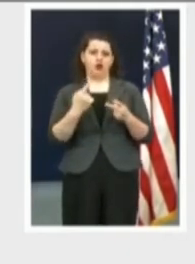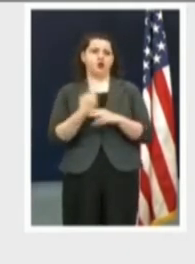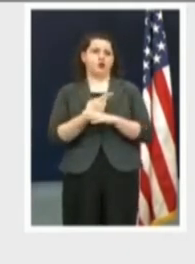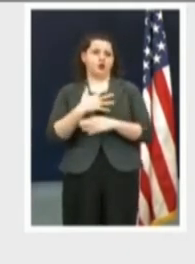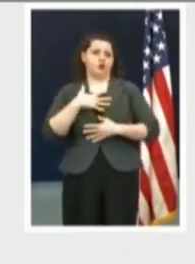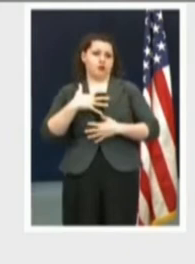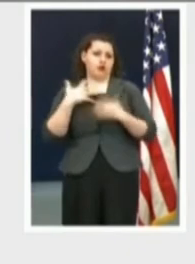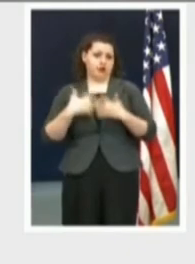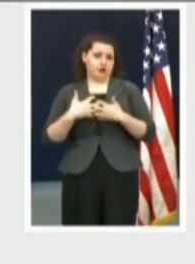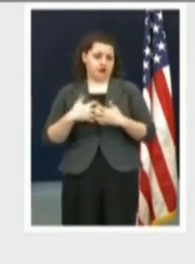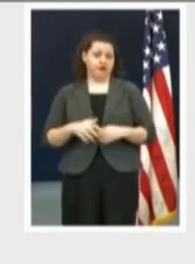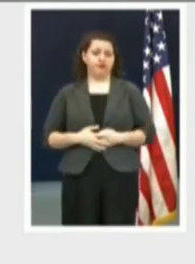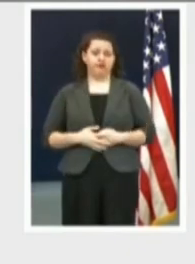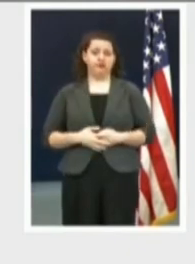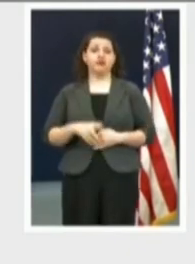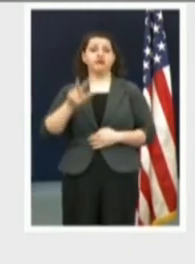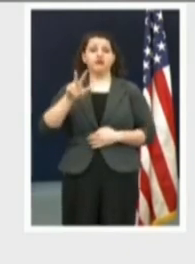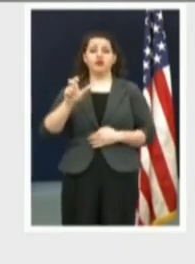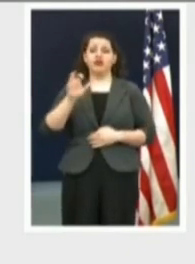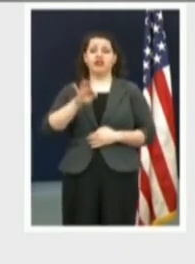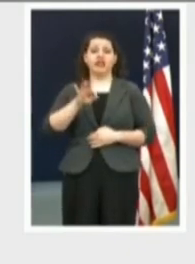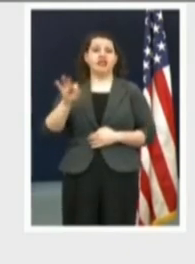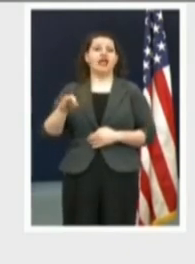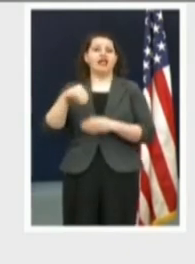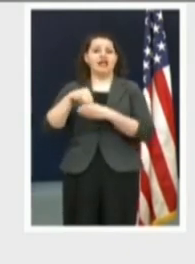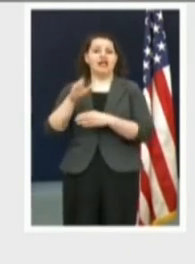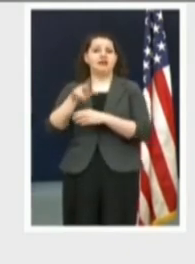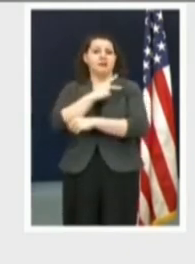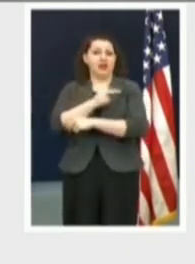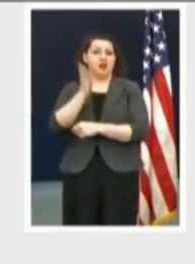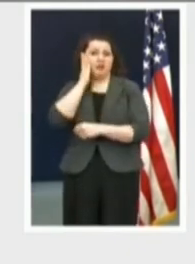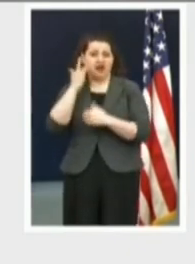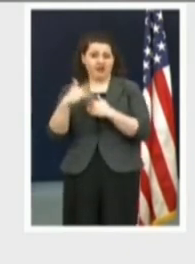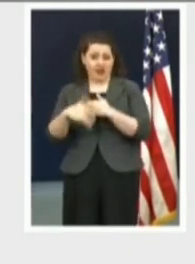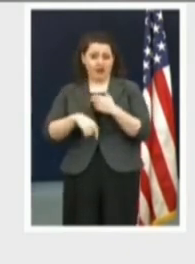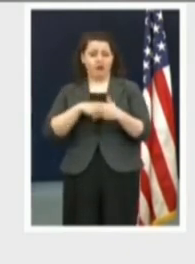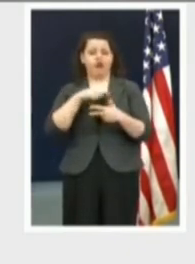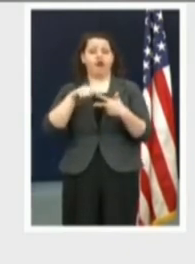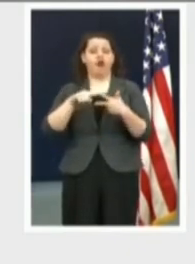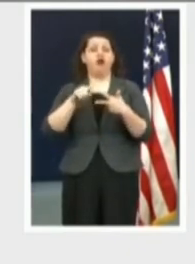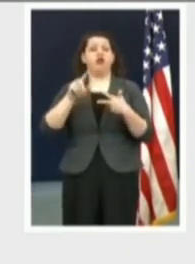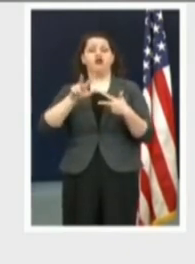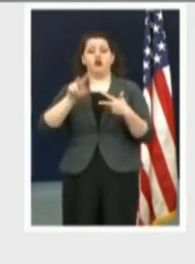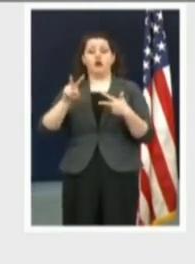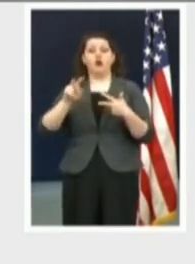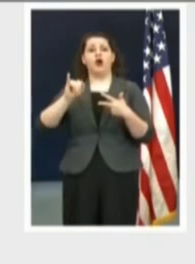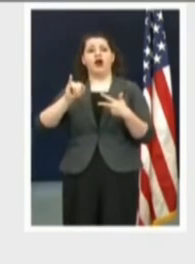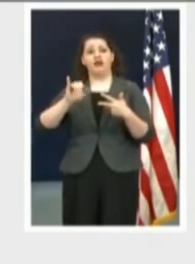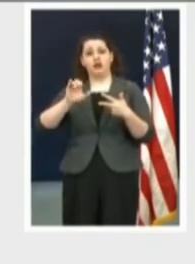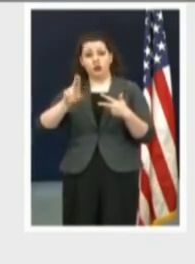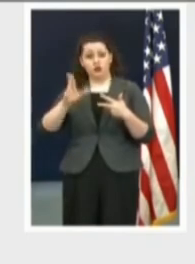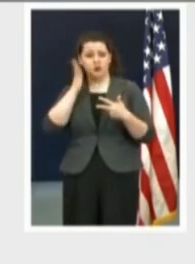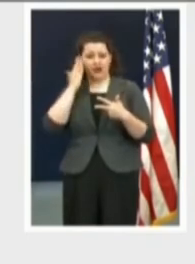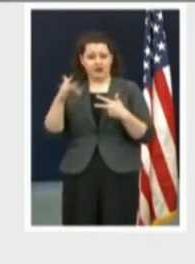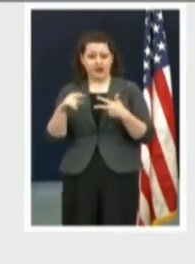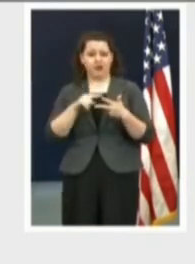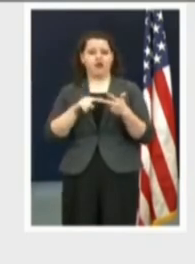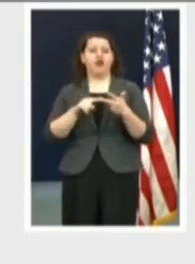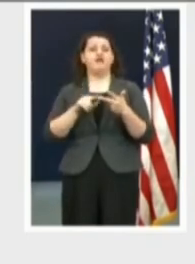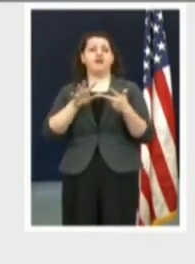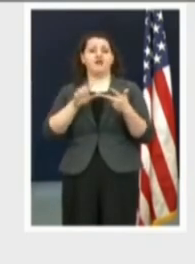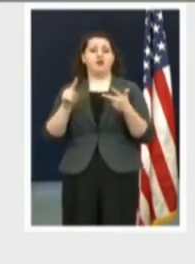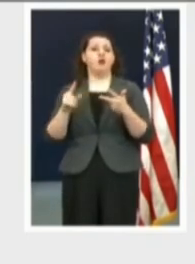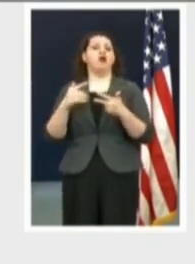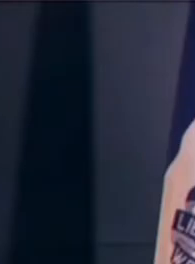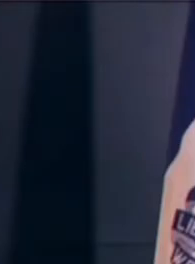There are 399 inpatient beds, 32 ICU beds, and 51 ventilators available and ready